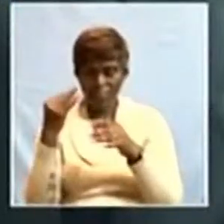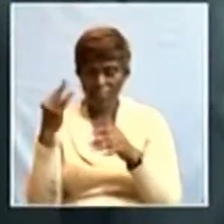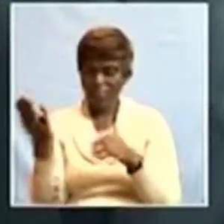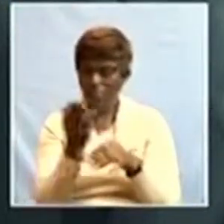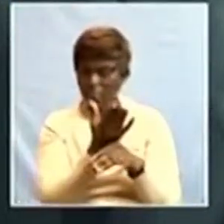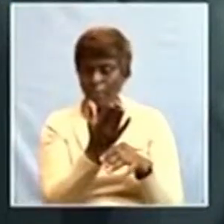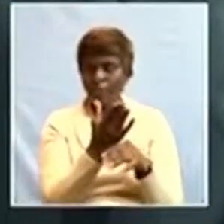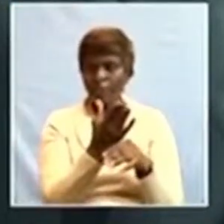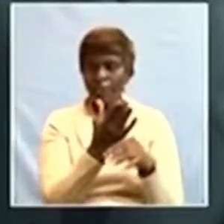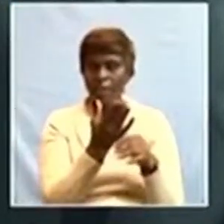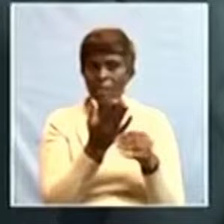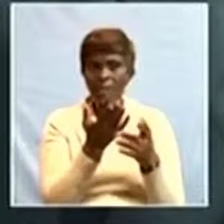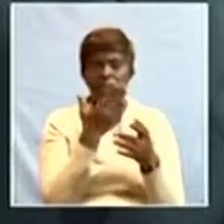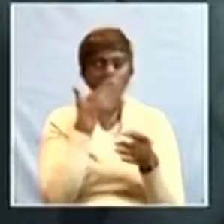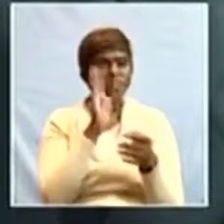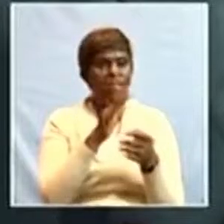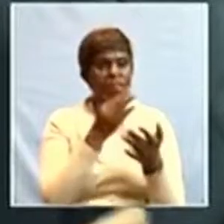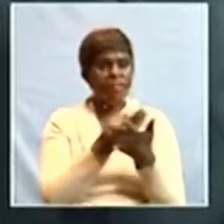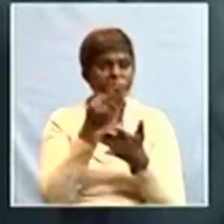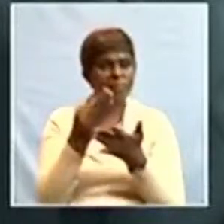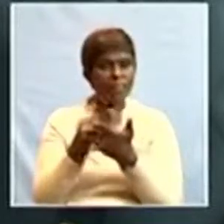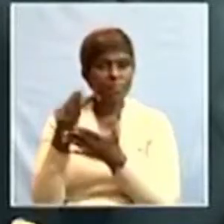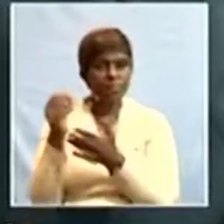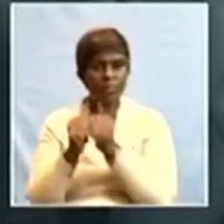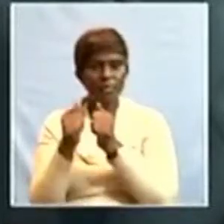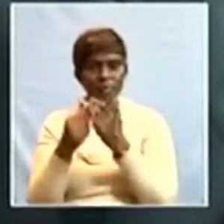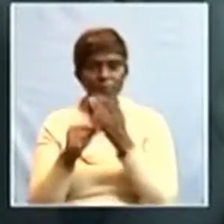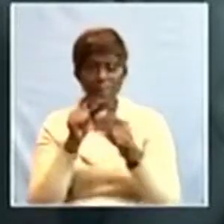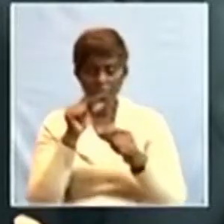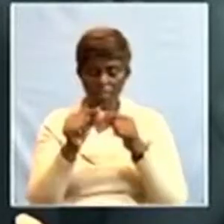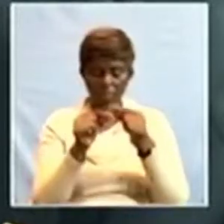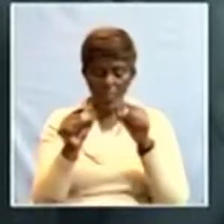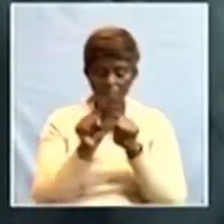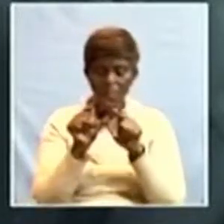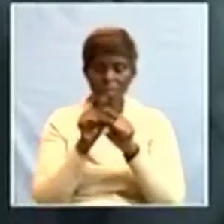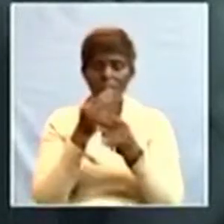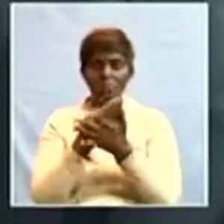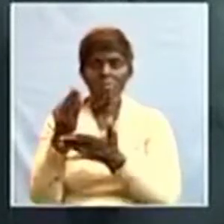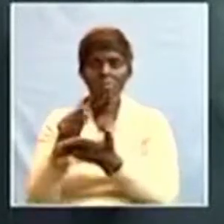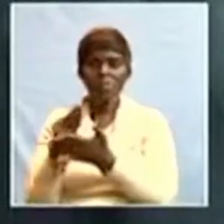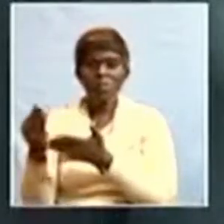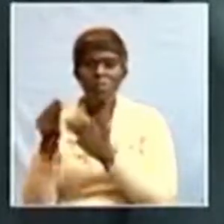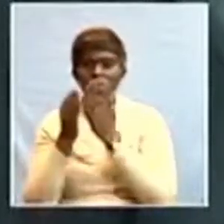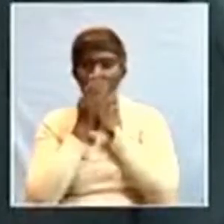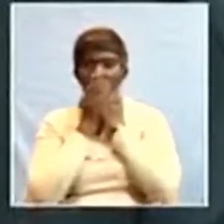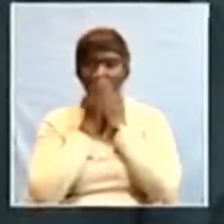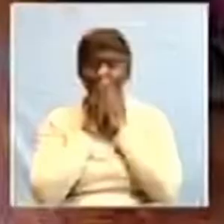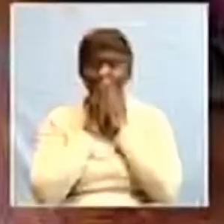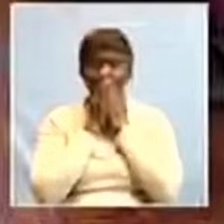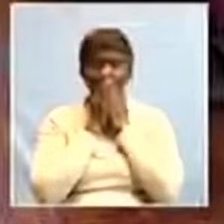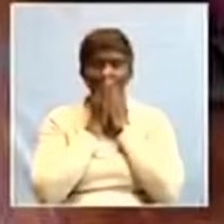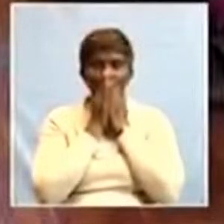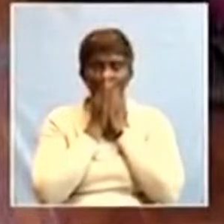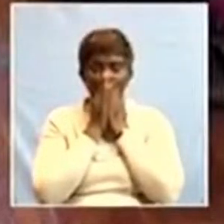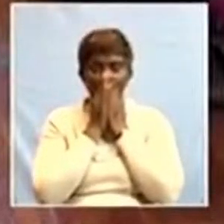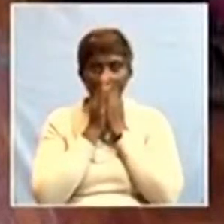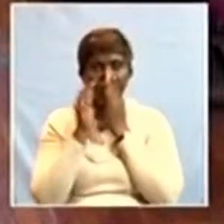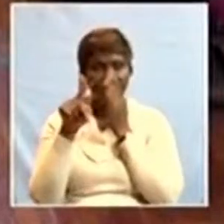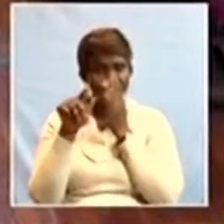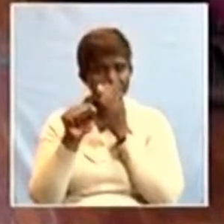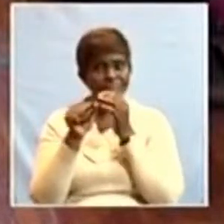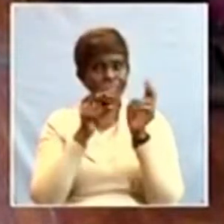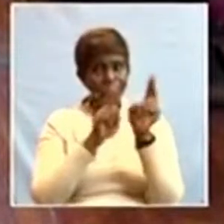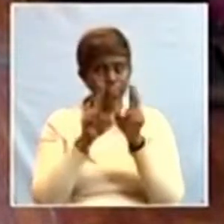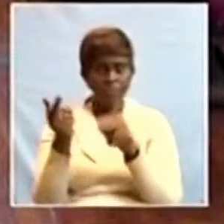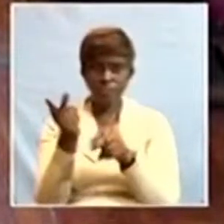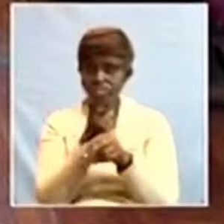these substandard inputs, which is the seed as well as the fertilizer? I thank you. PS, you can respond to the